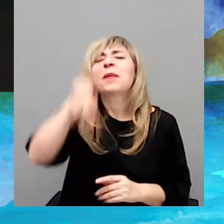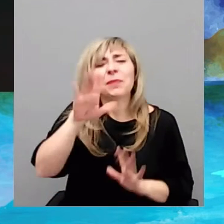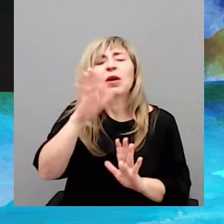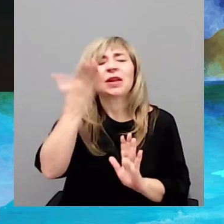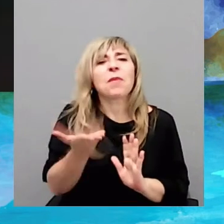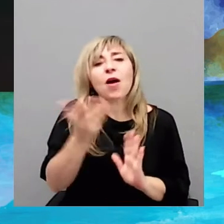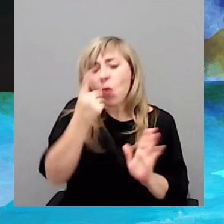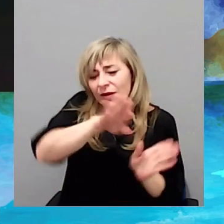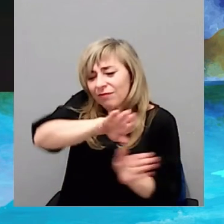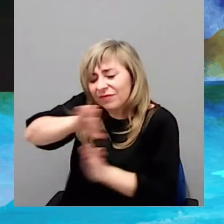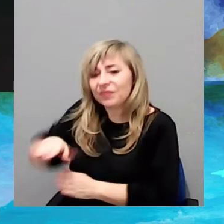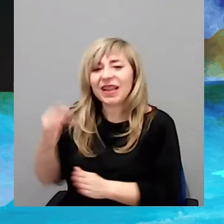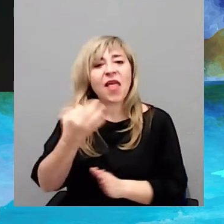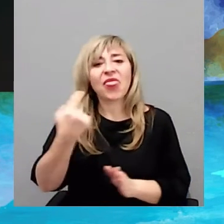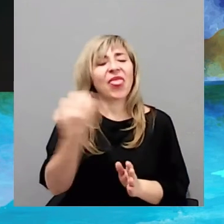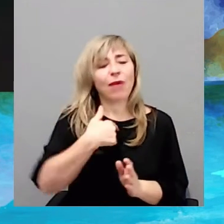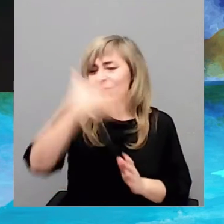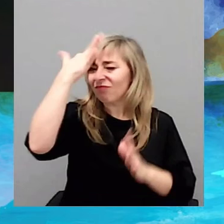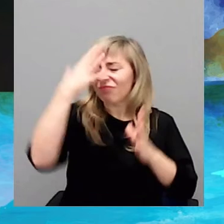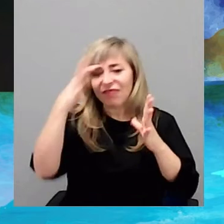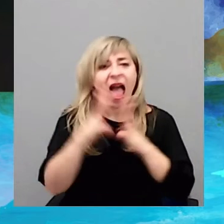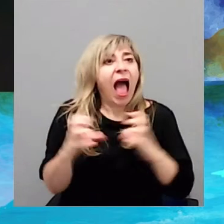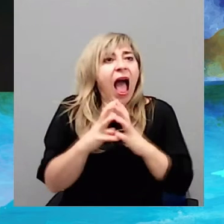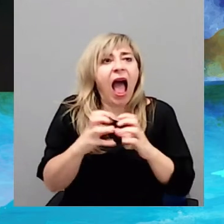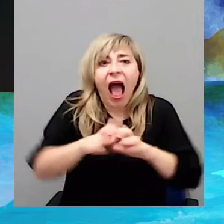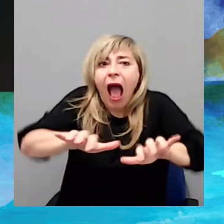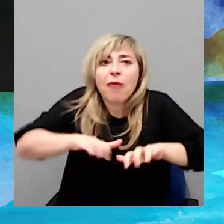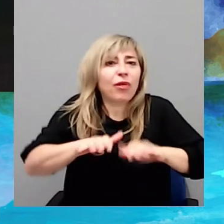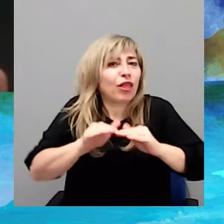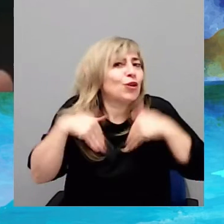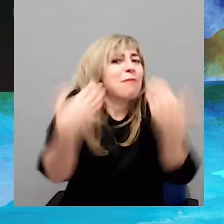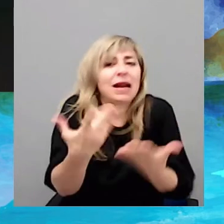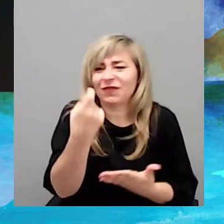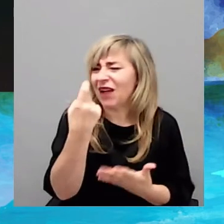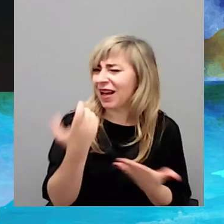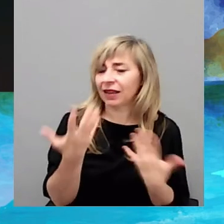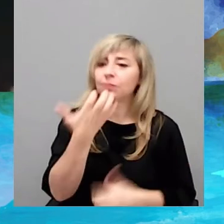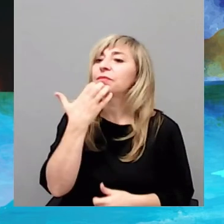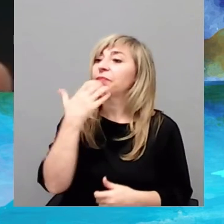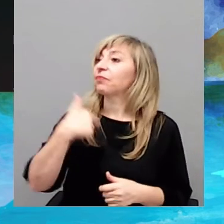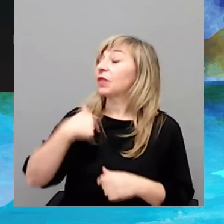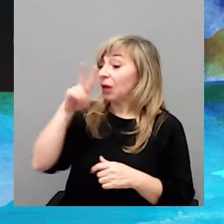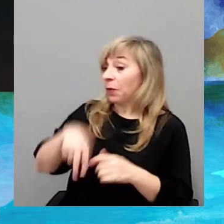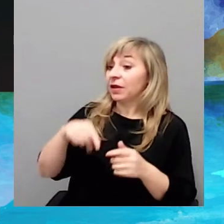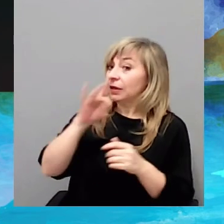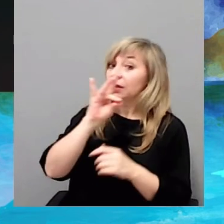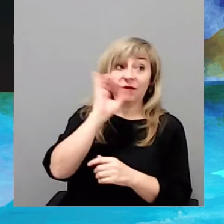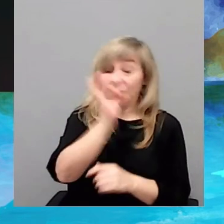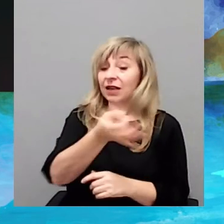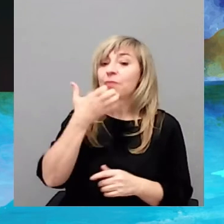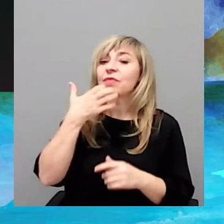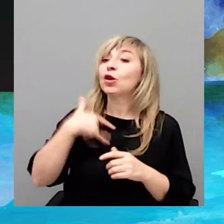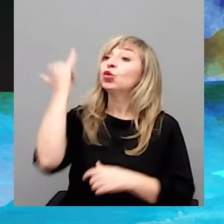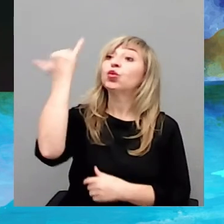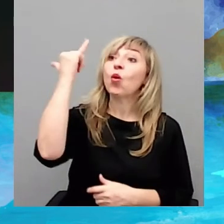for us to get more Sí, bueno, tenemos otro proyecto, ambitious. llevamos ya también unos años, que es We have another darle project, surf a personas con